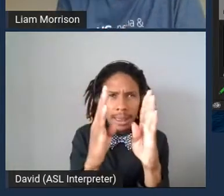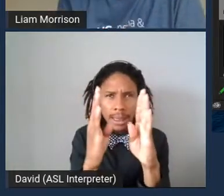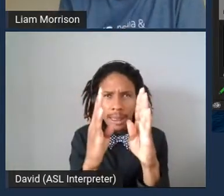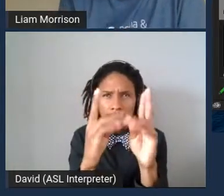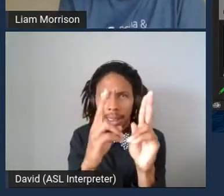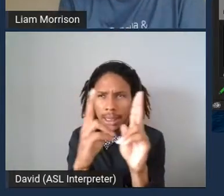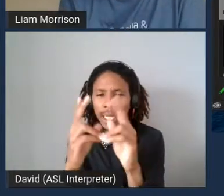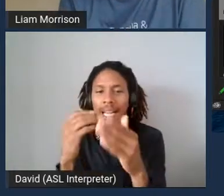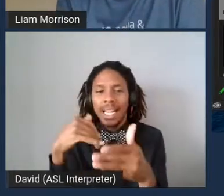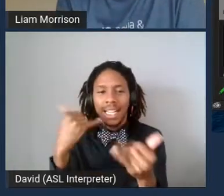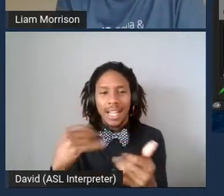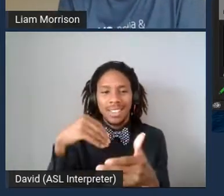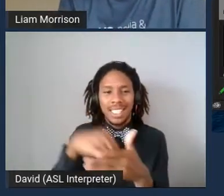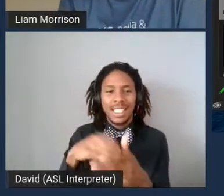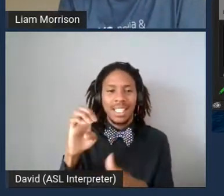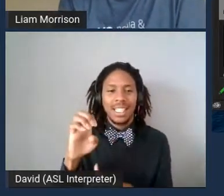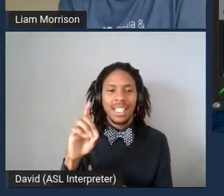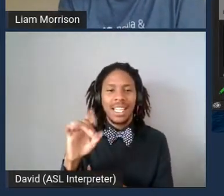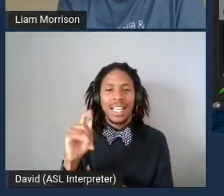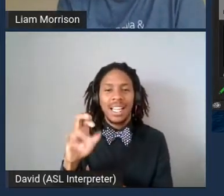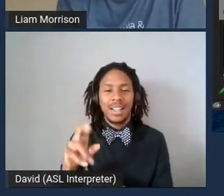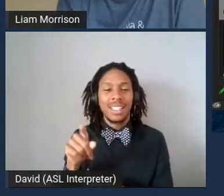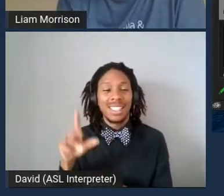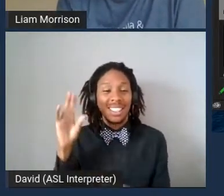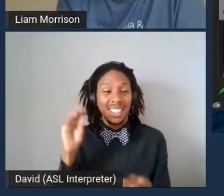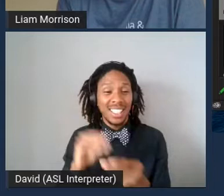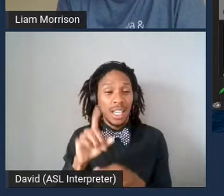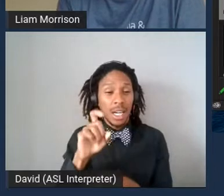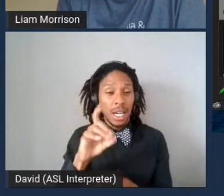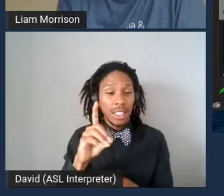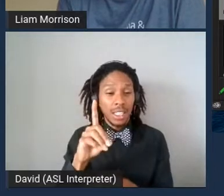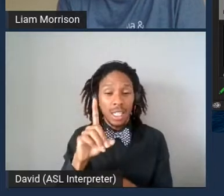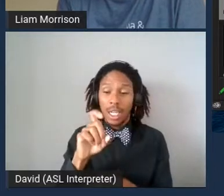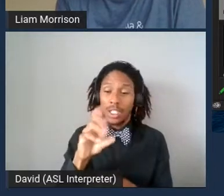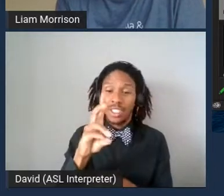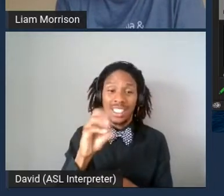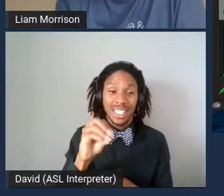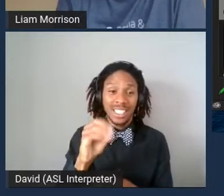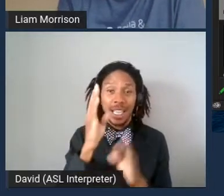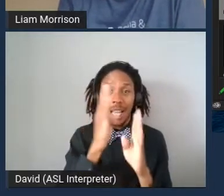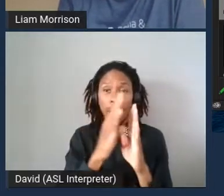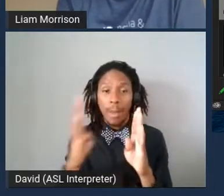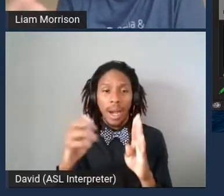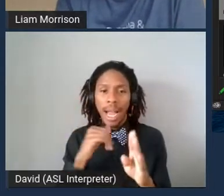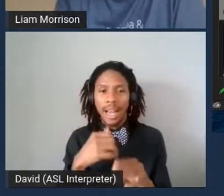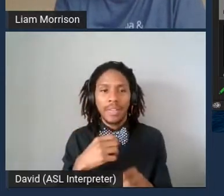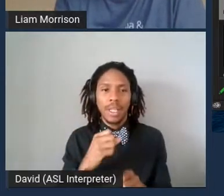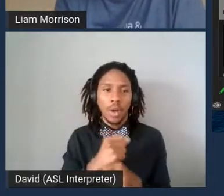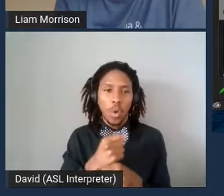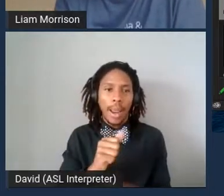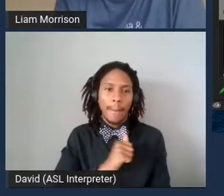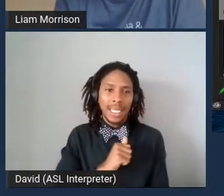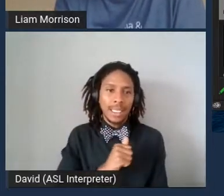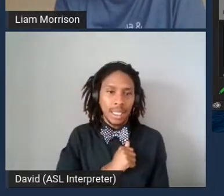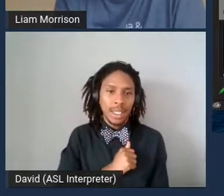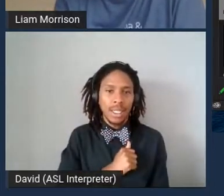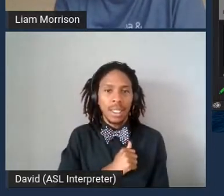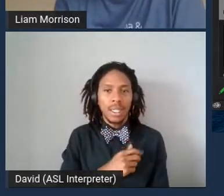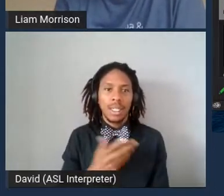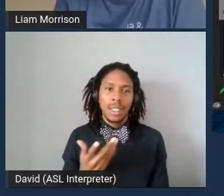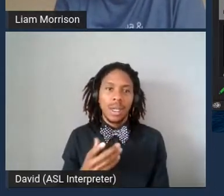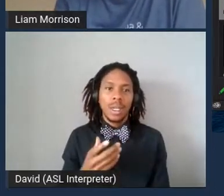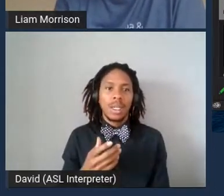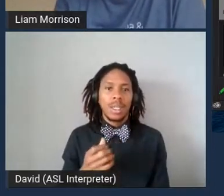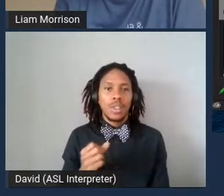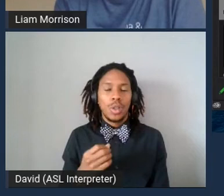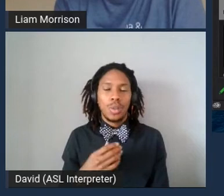it's in an editor. So this is 160 markers I did not have to manually create or leverage some other